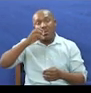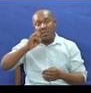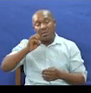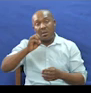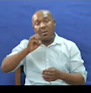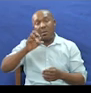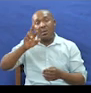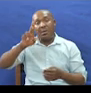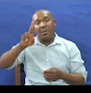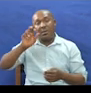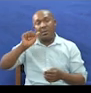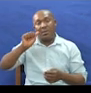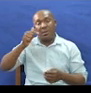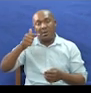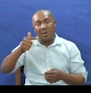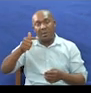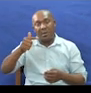passed